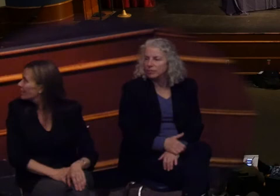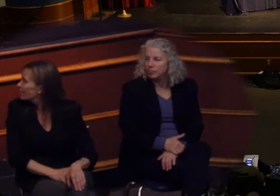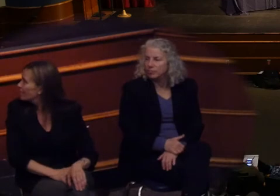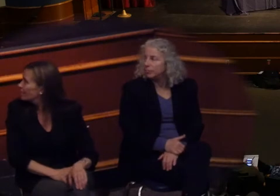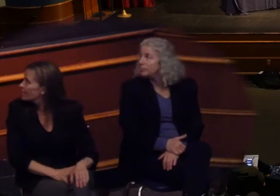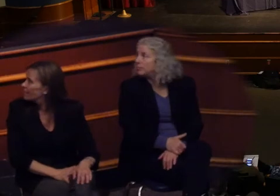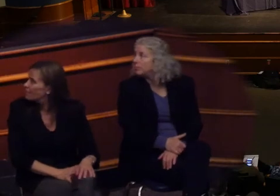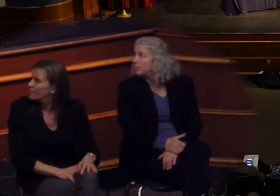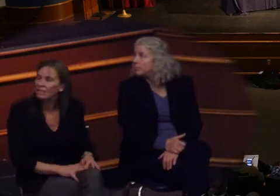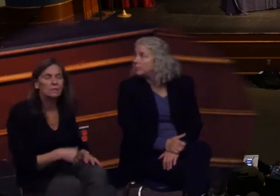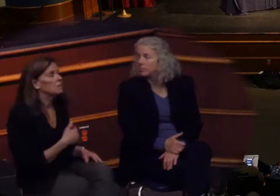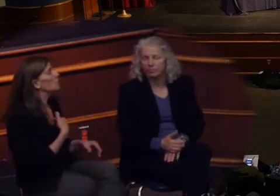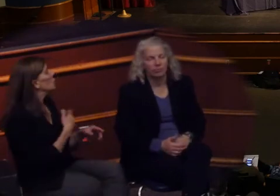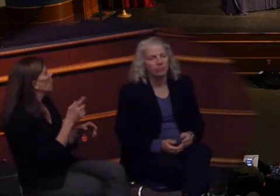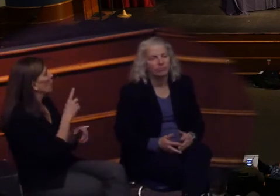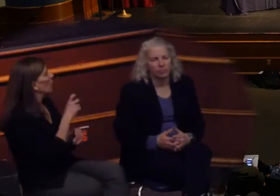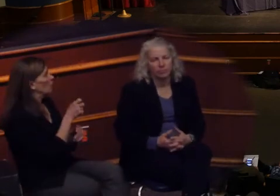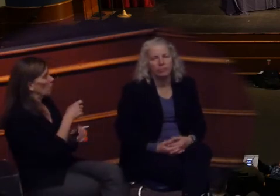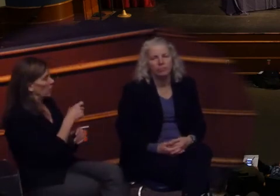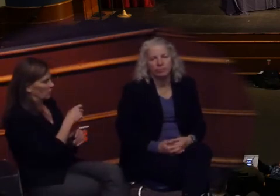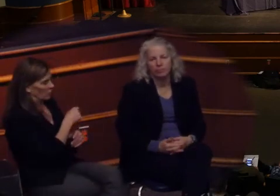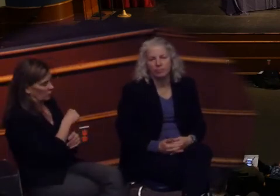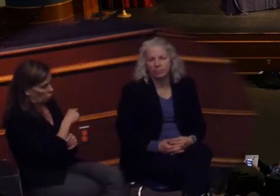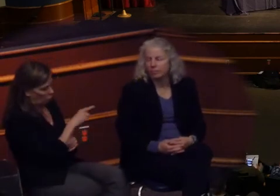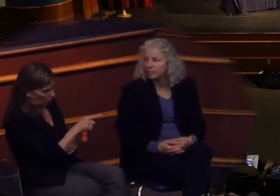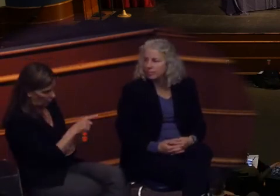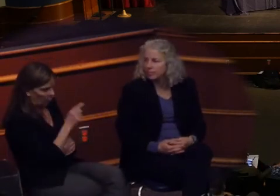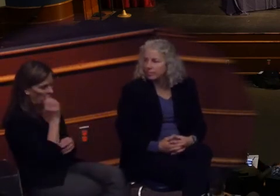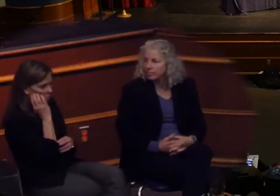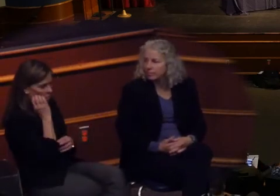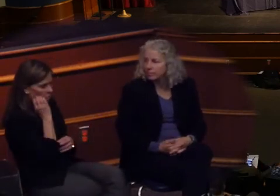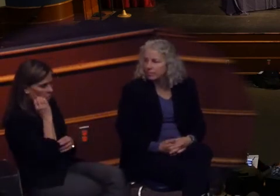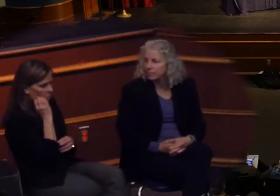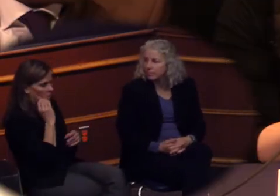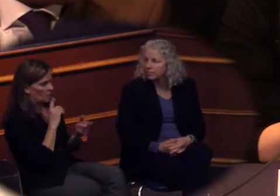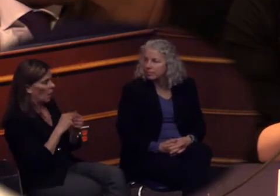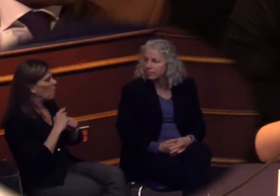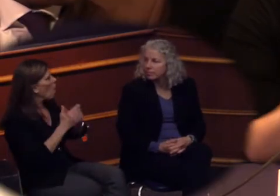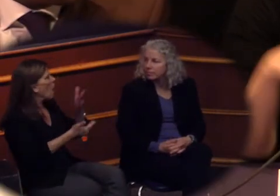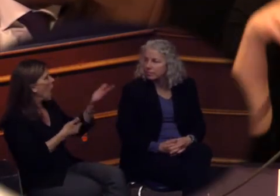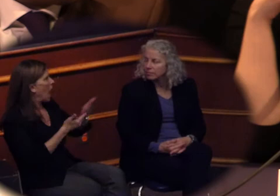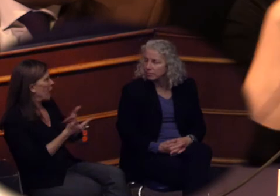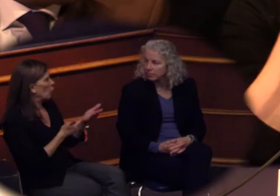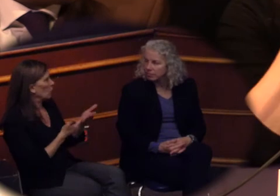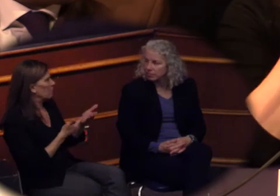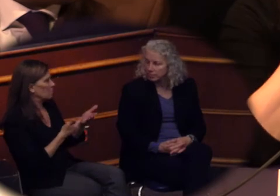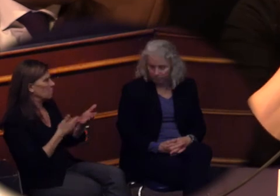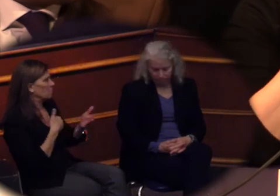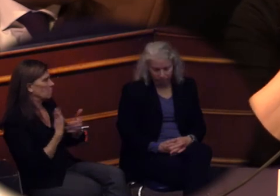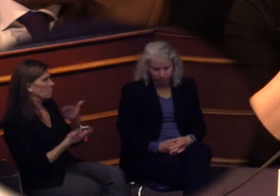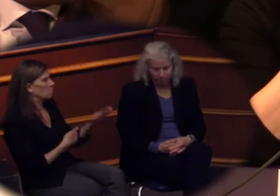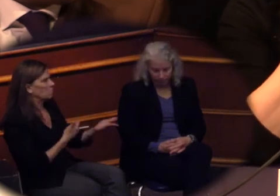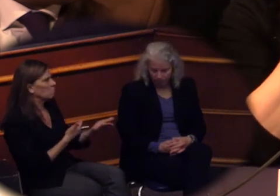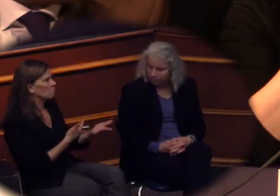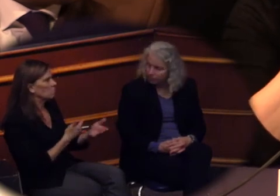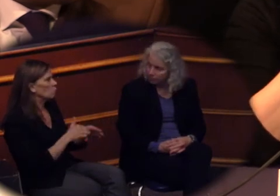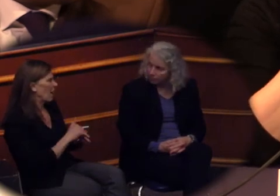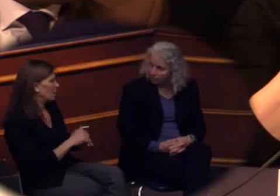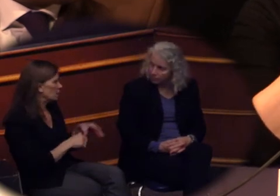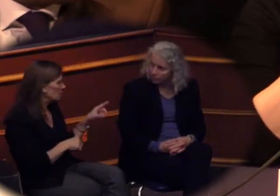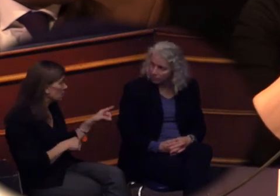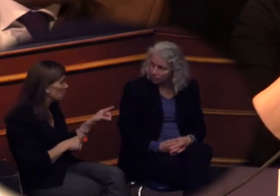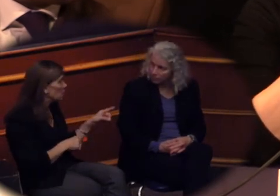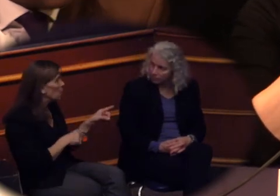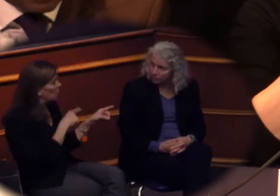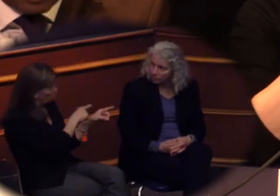So I have a question for all three candidates on hiring practices. Should you become our